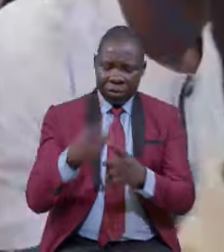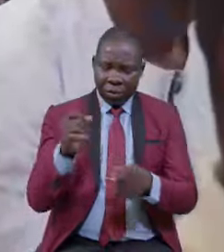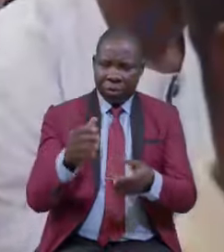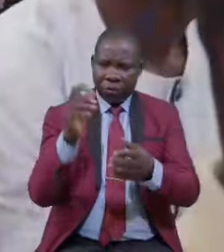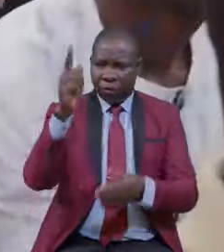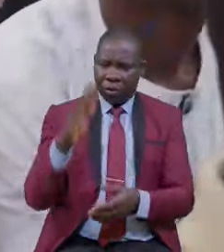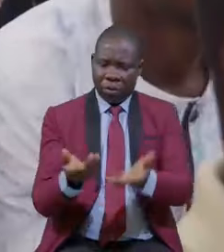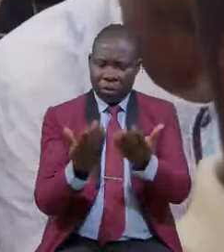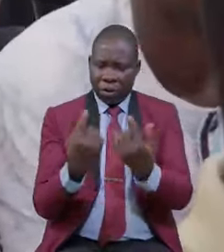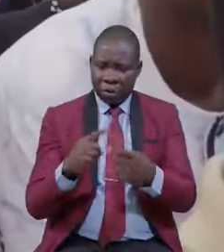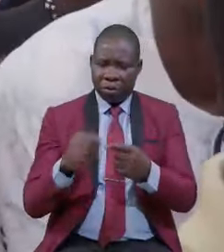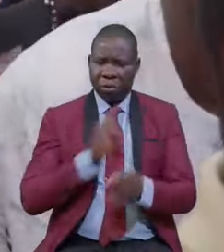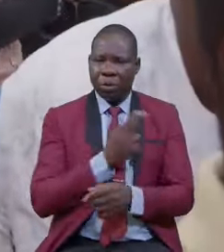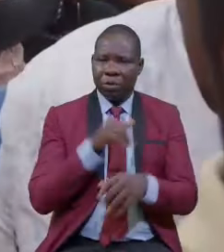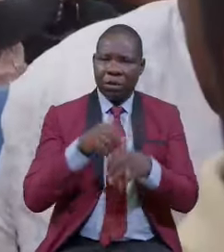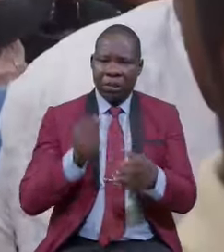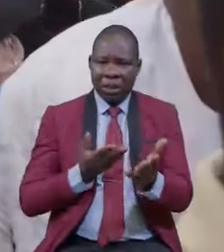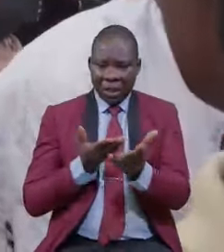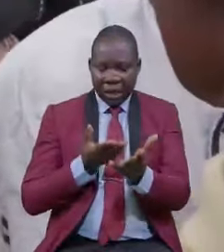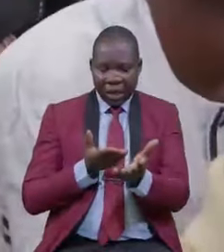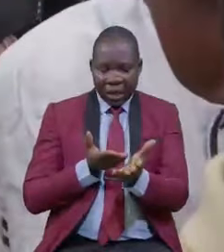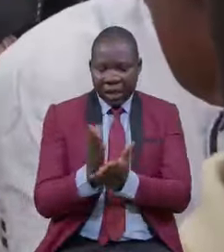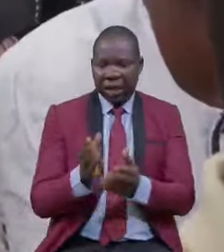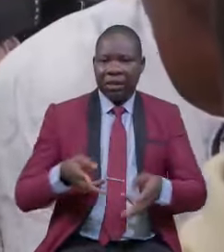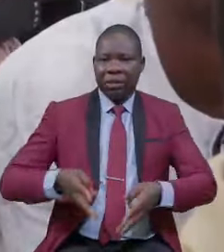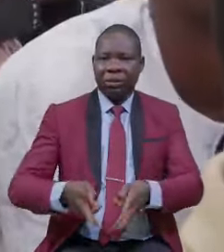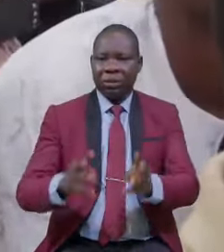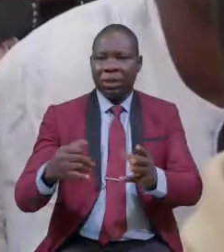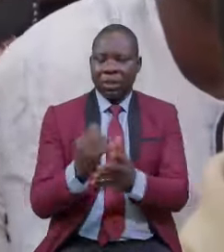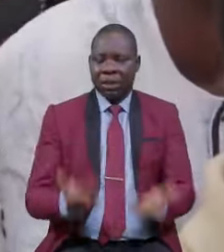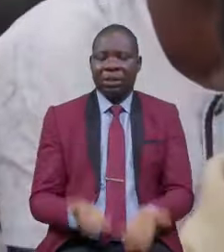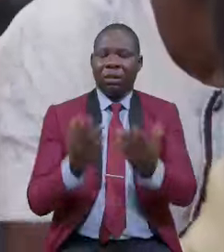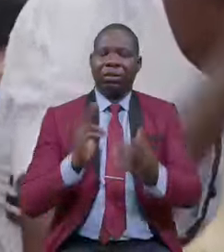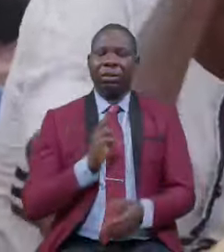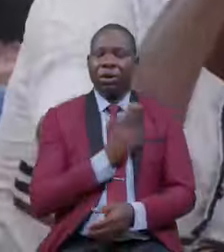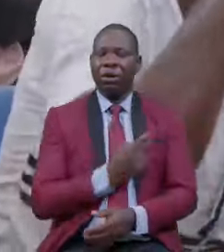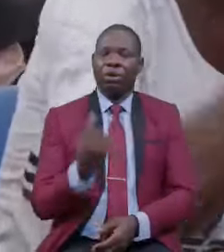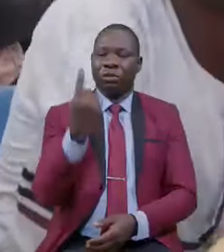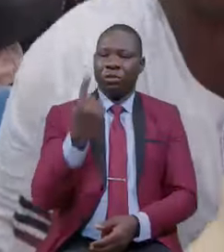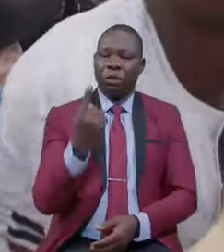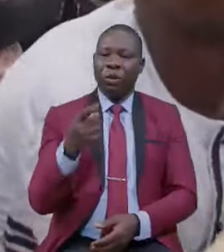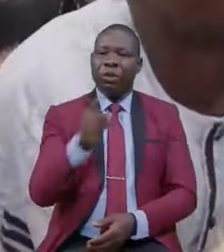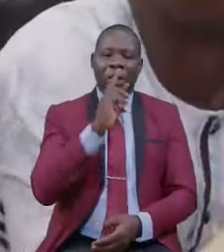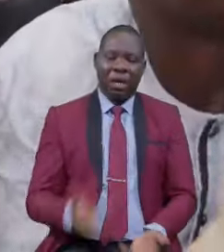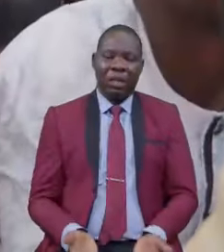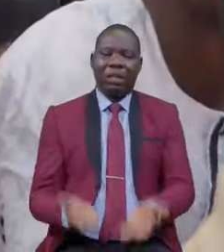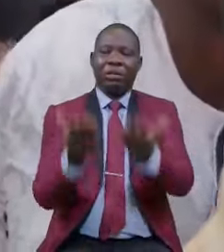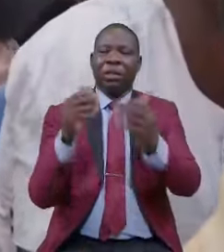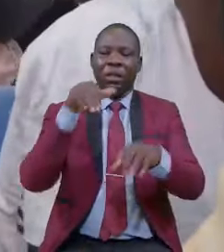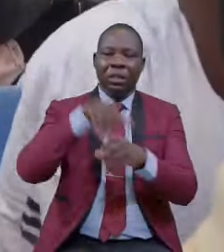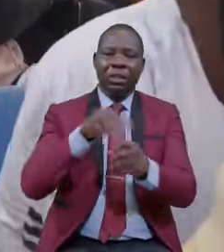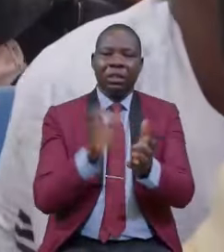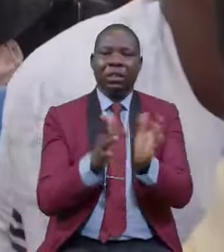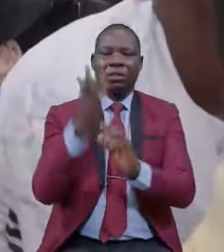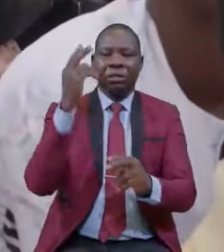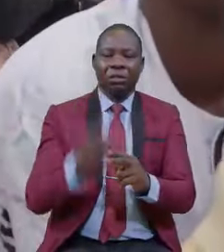up. You are lifted up. You are lifted up. Above all the